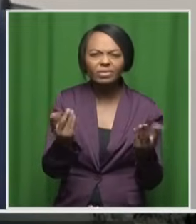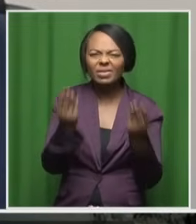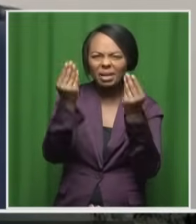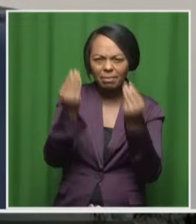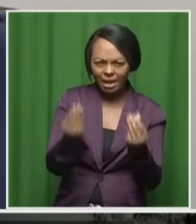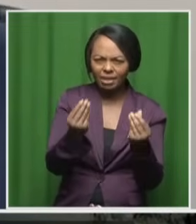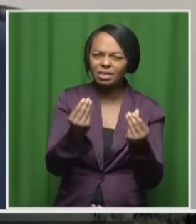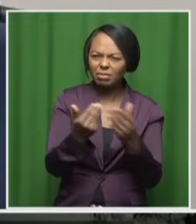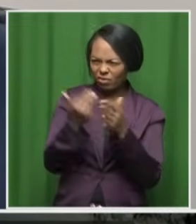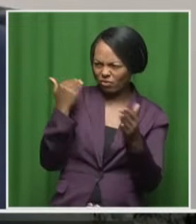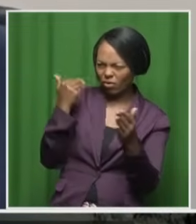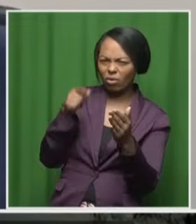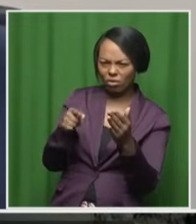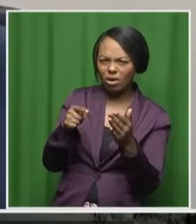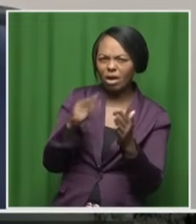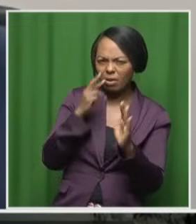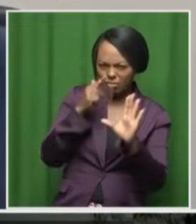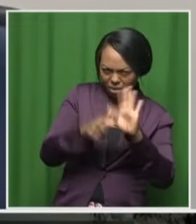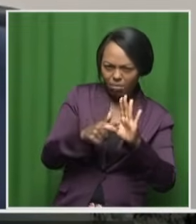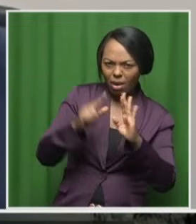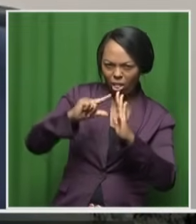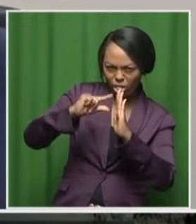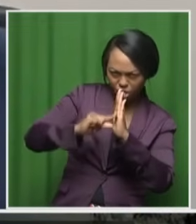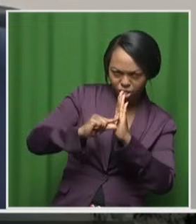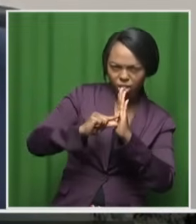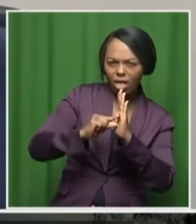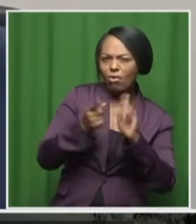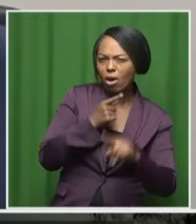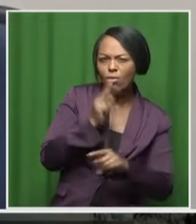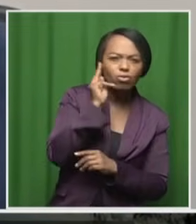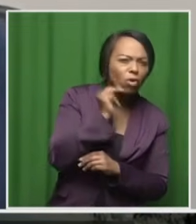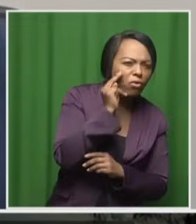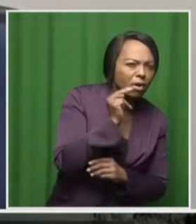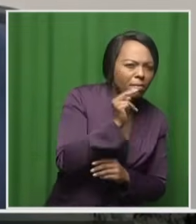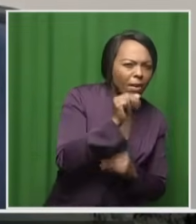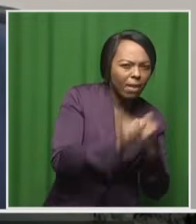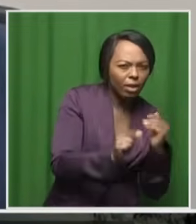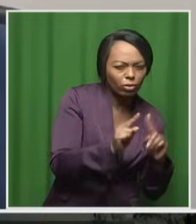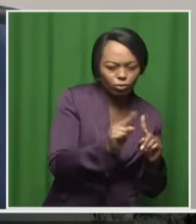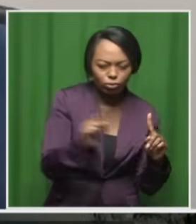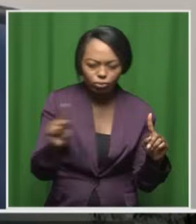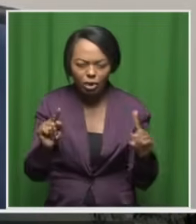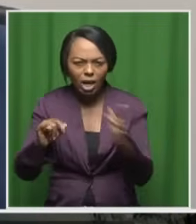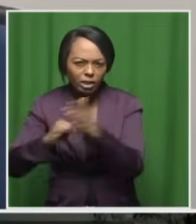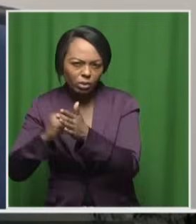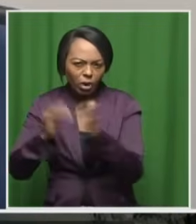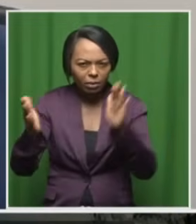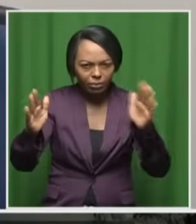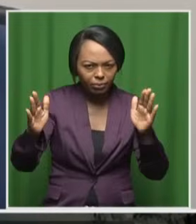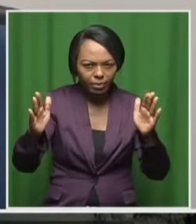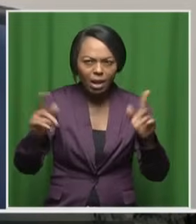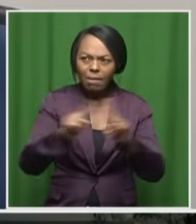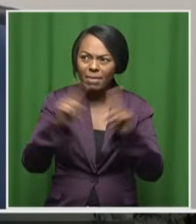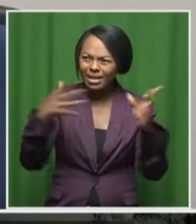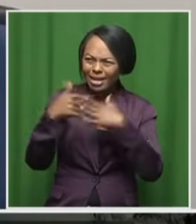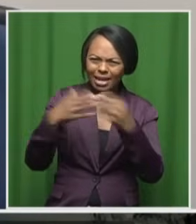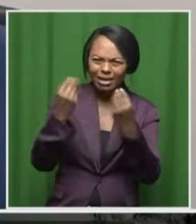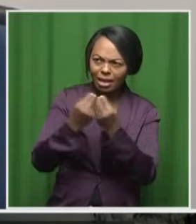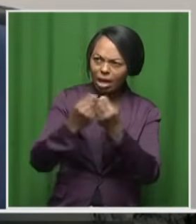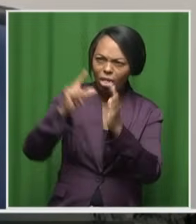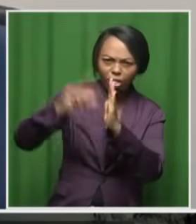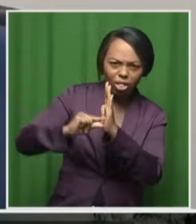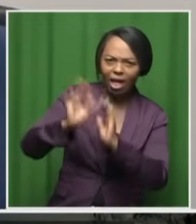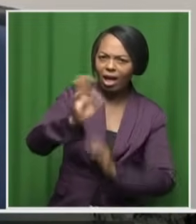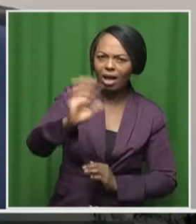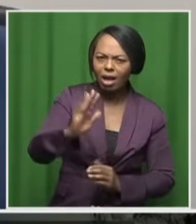fuel go down since, as we mentioned in the introduction, since November to about January this year. We never see anything else going down, though. Like, we'll see